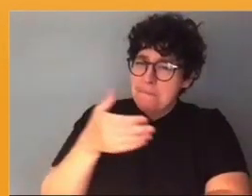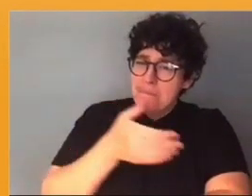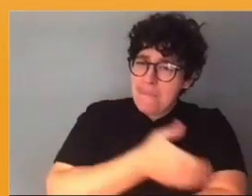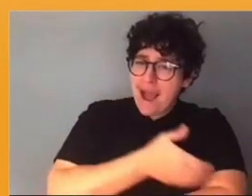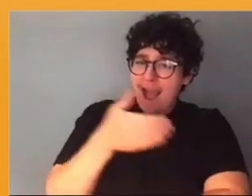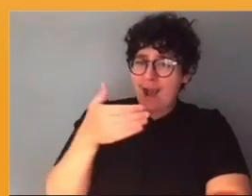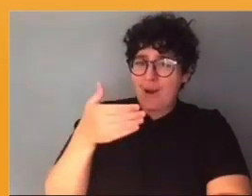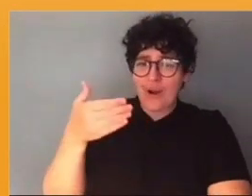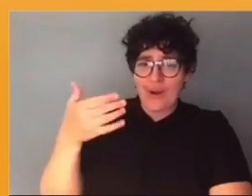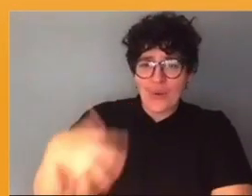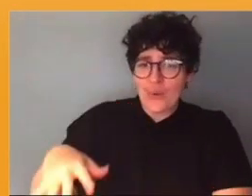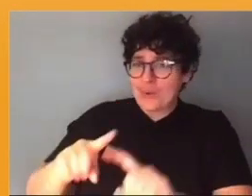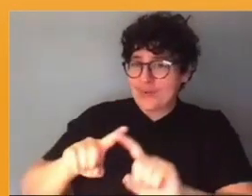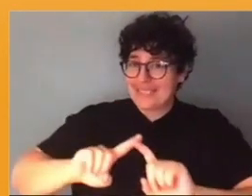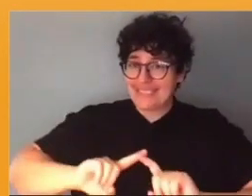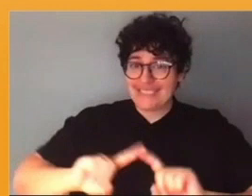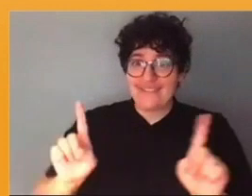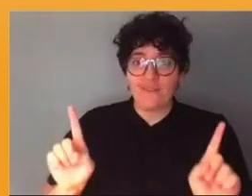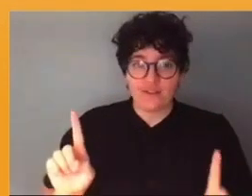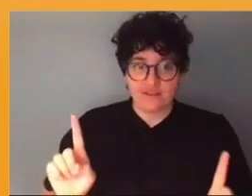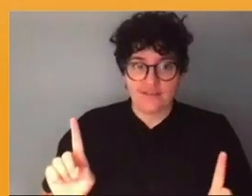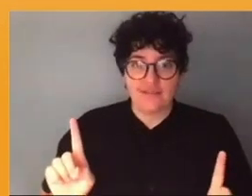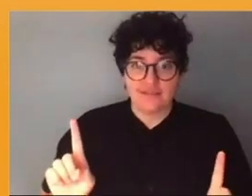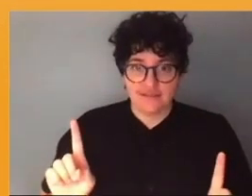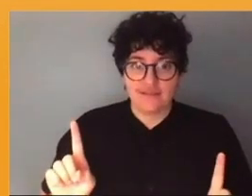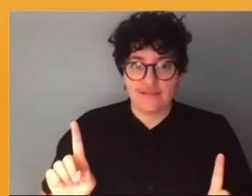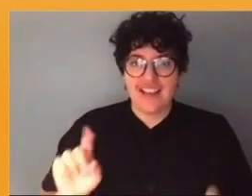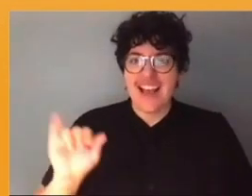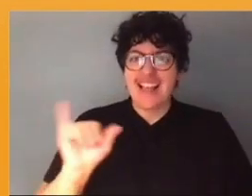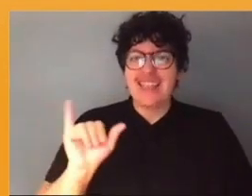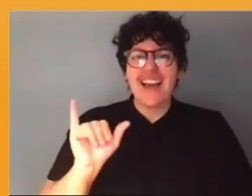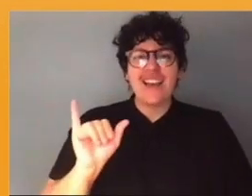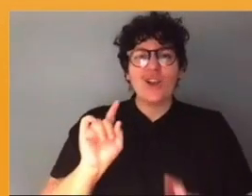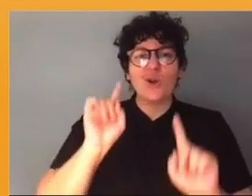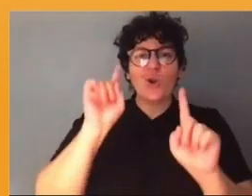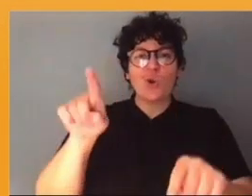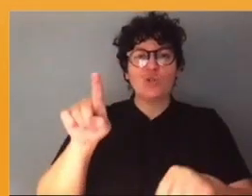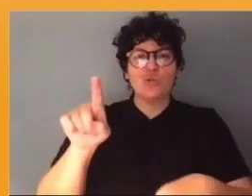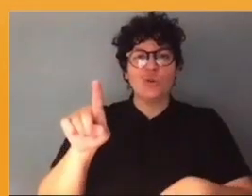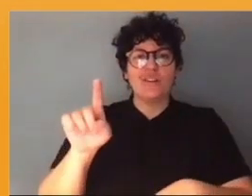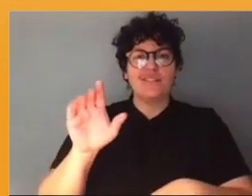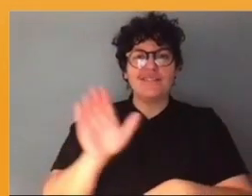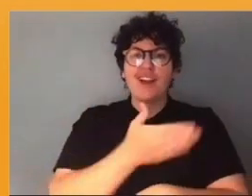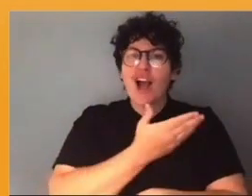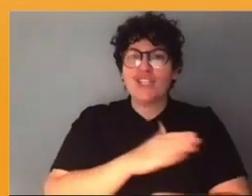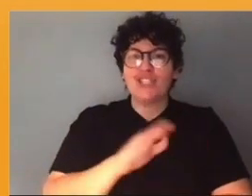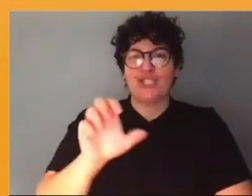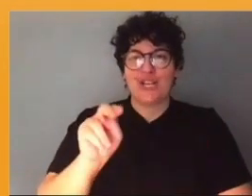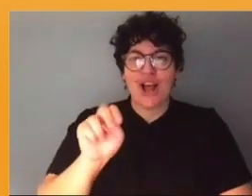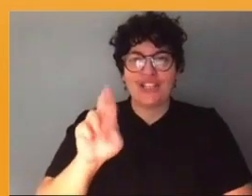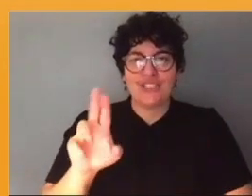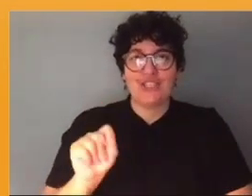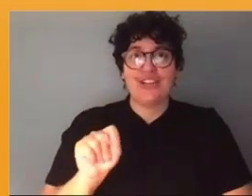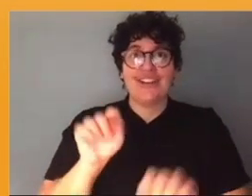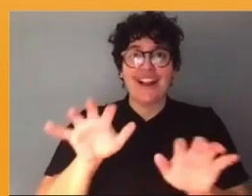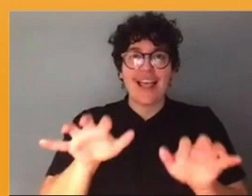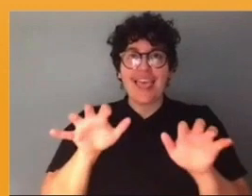totally different. It's like going to a concert versus listening to